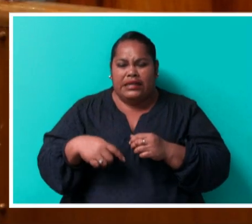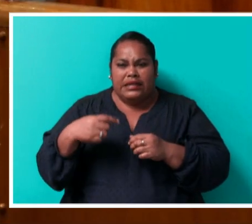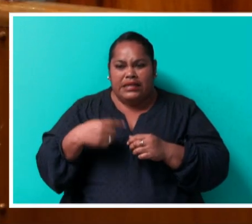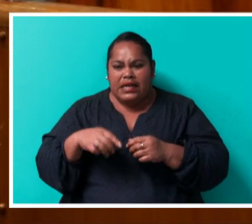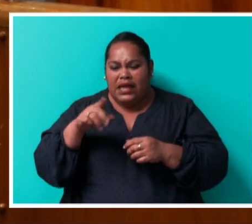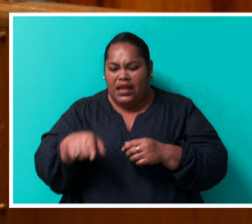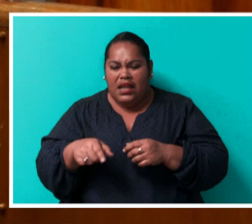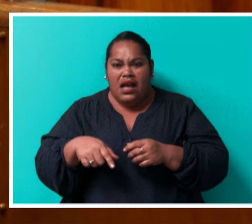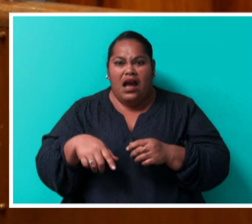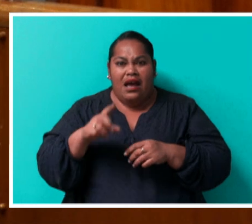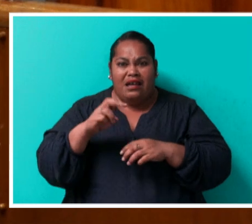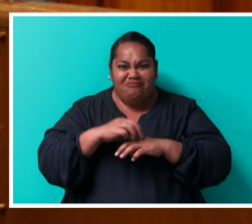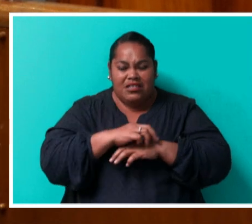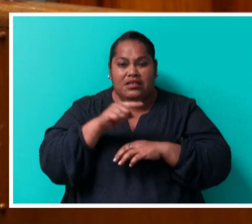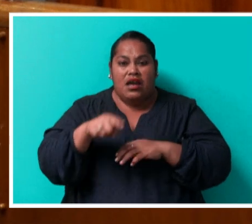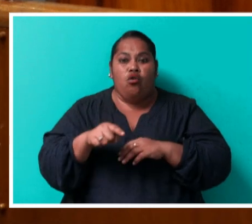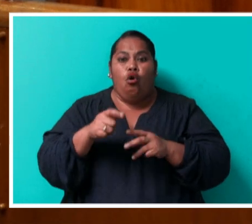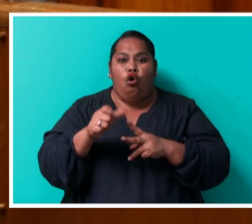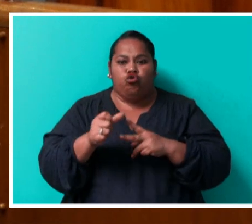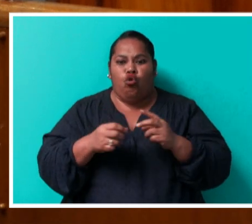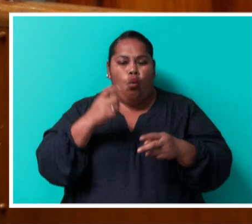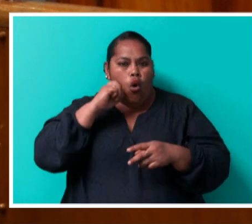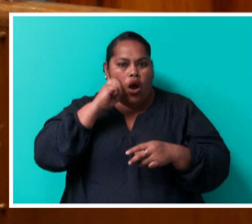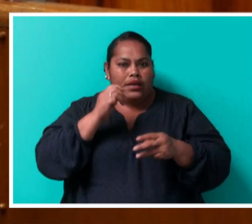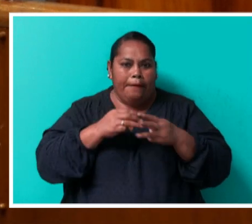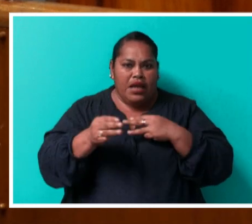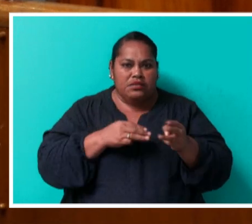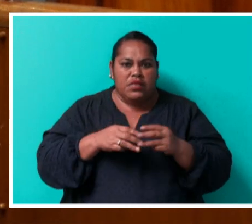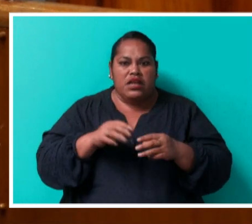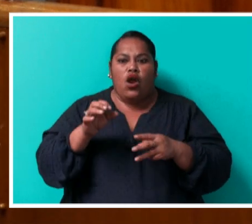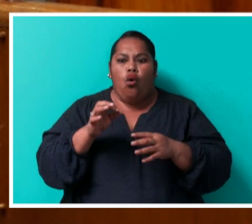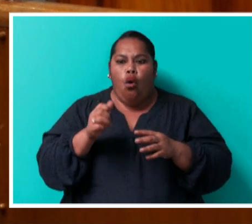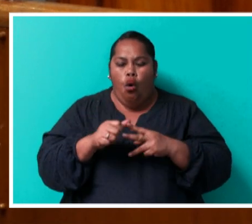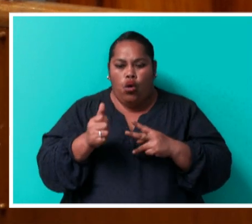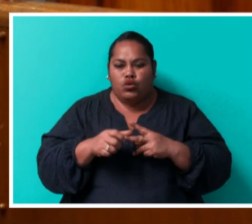management, and adapt crops to changing climate conditions.